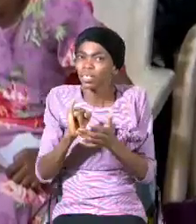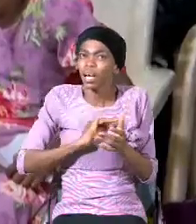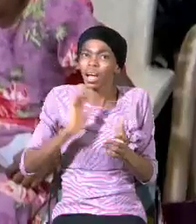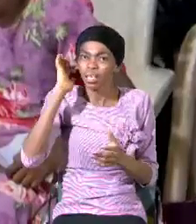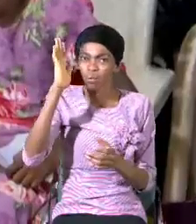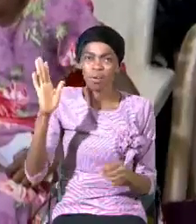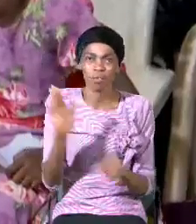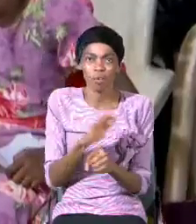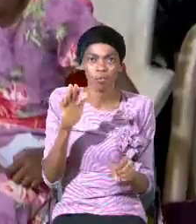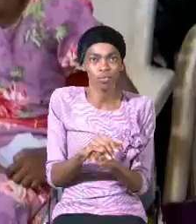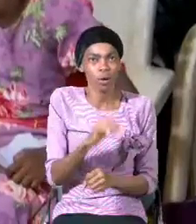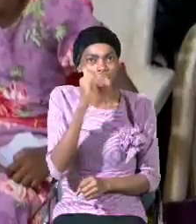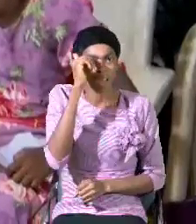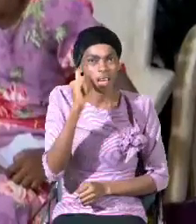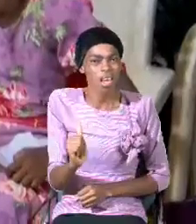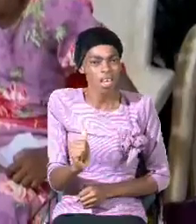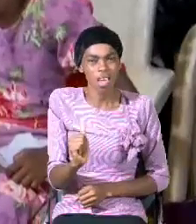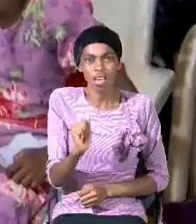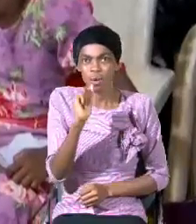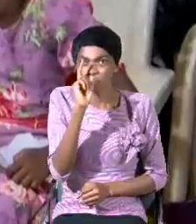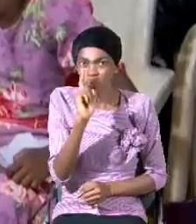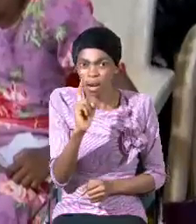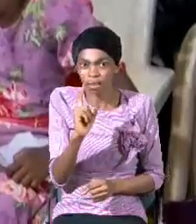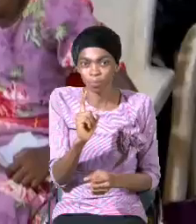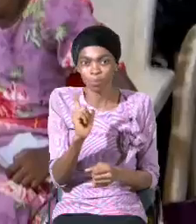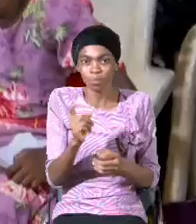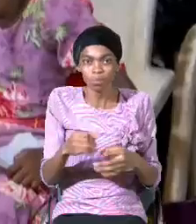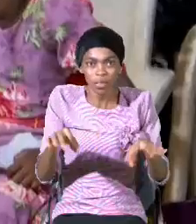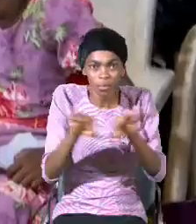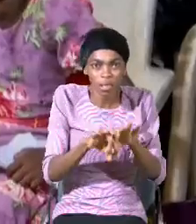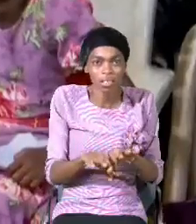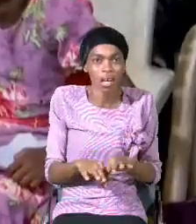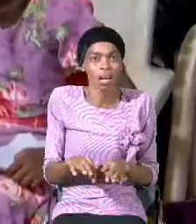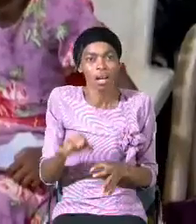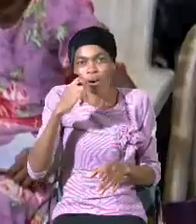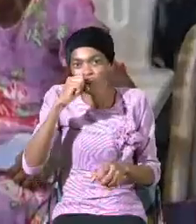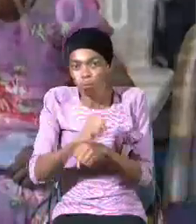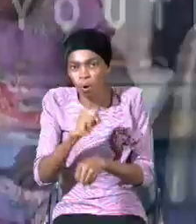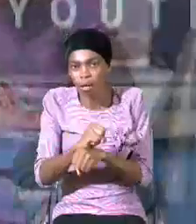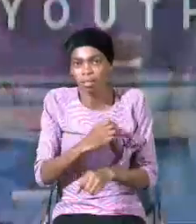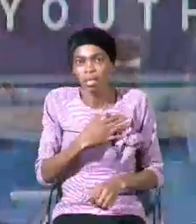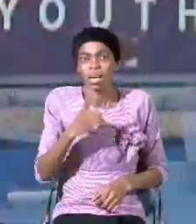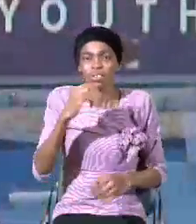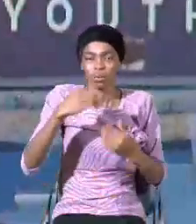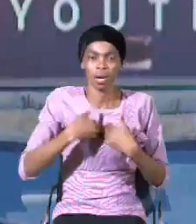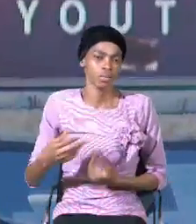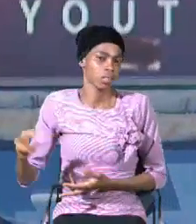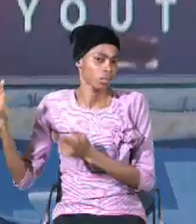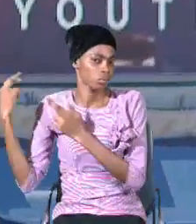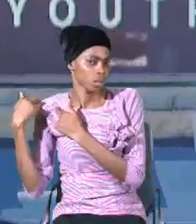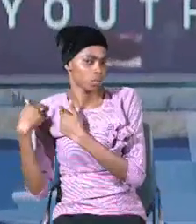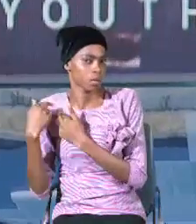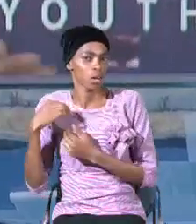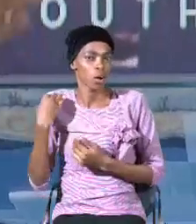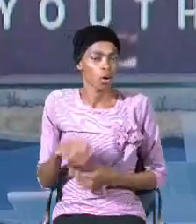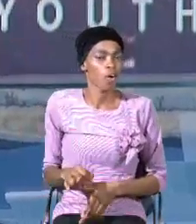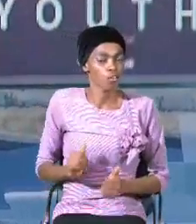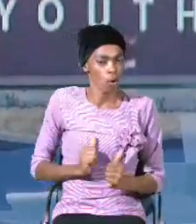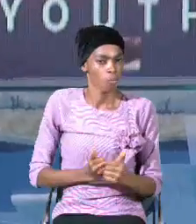a particular mandate. And then you have the responsibility of